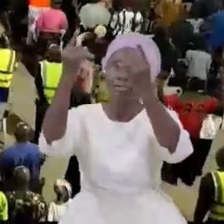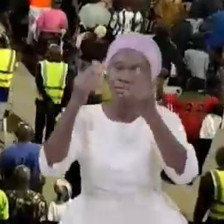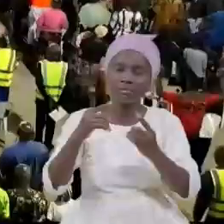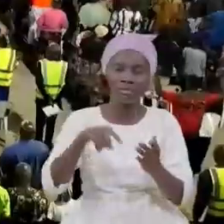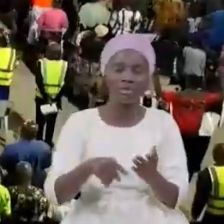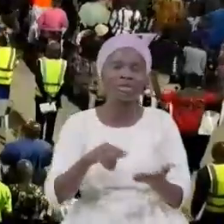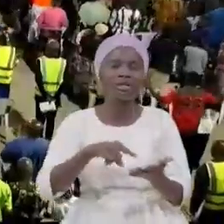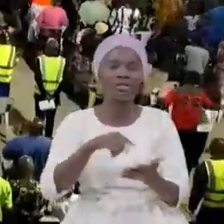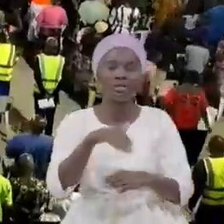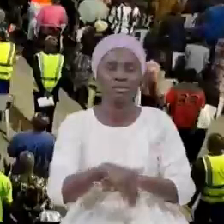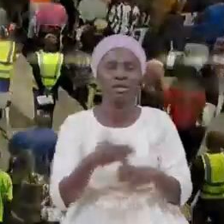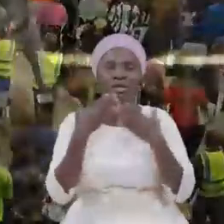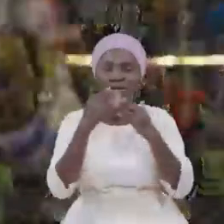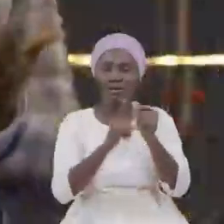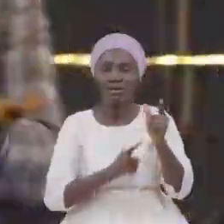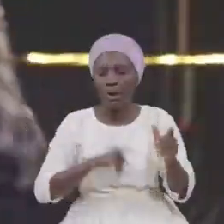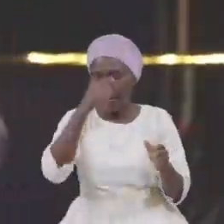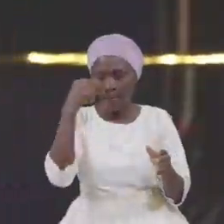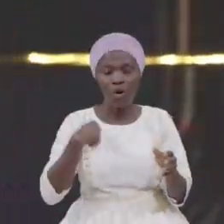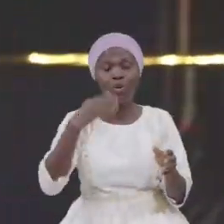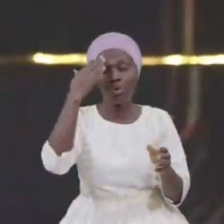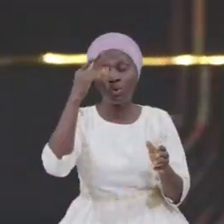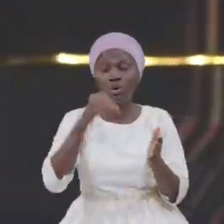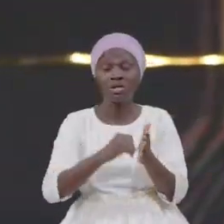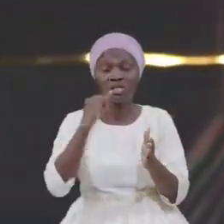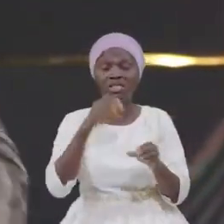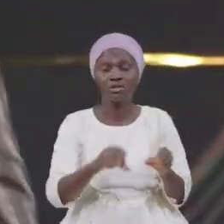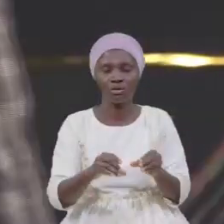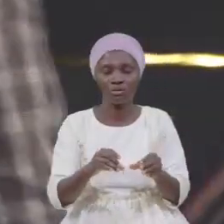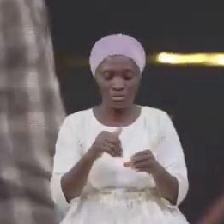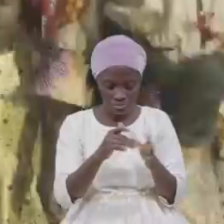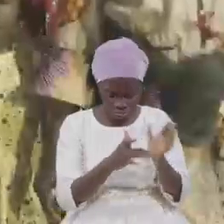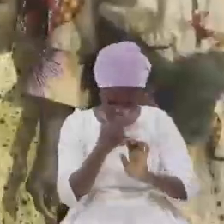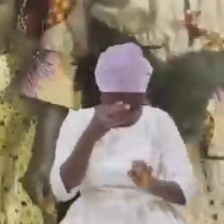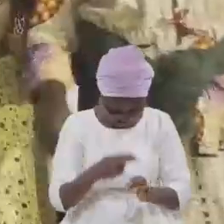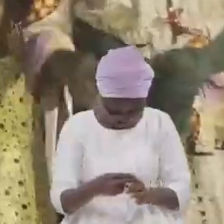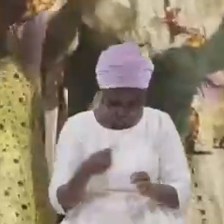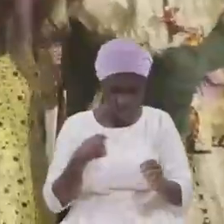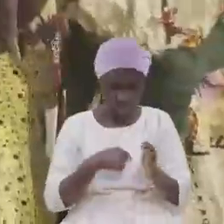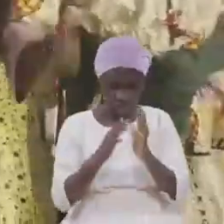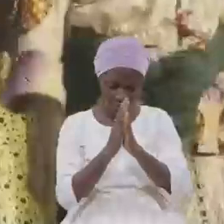because we know it's done. In Jesus' name we pray.